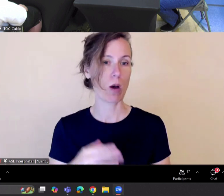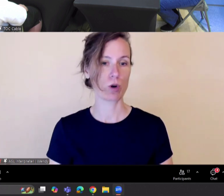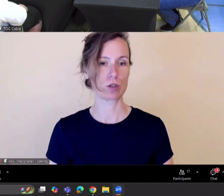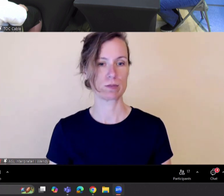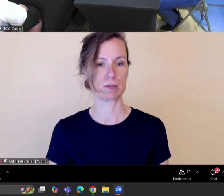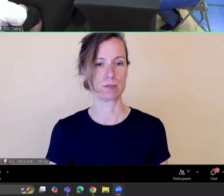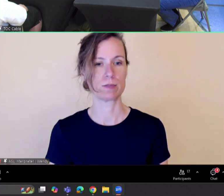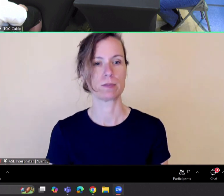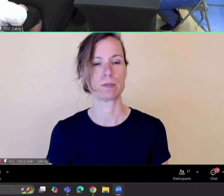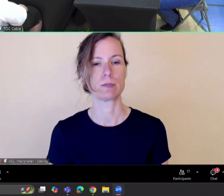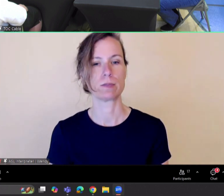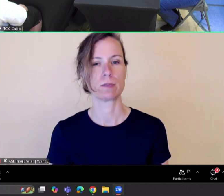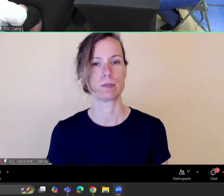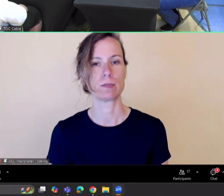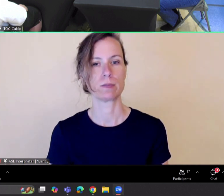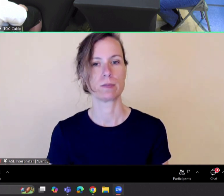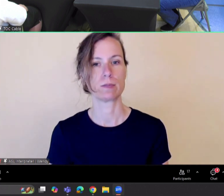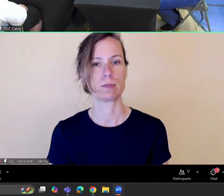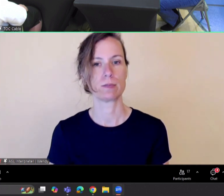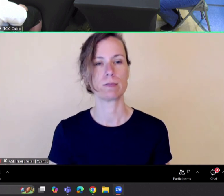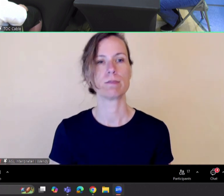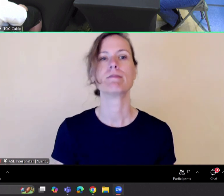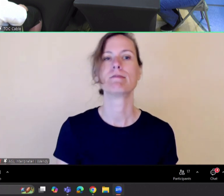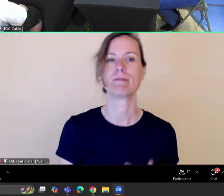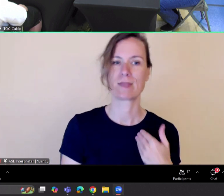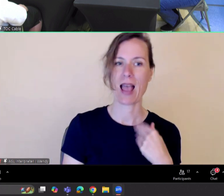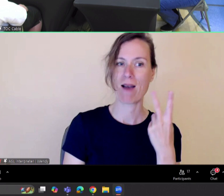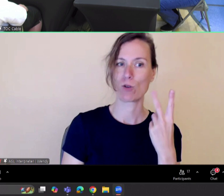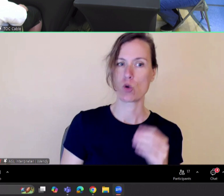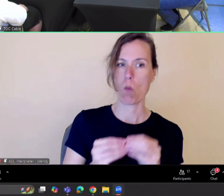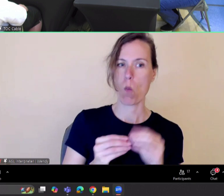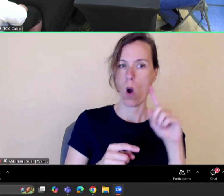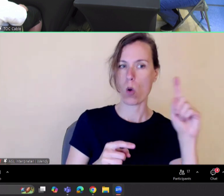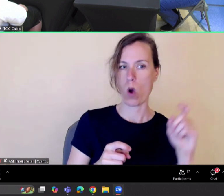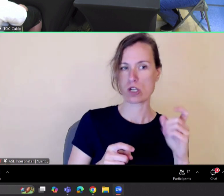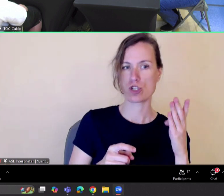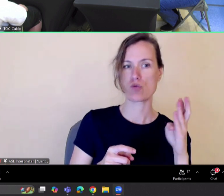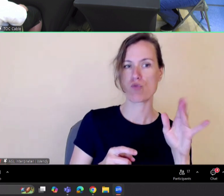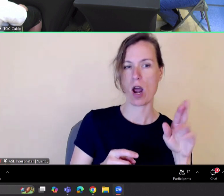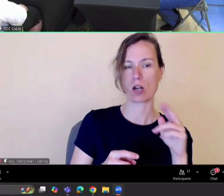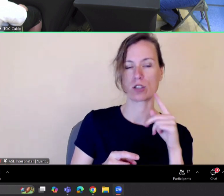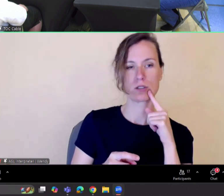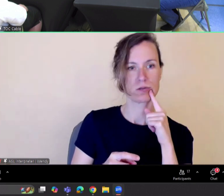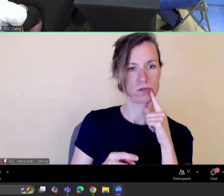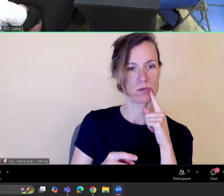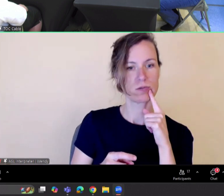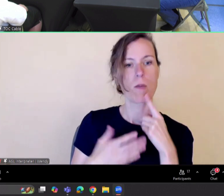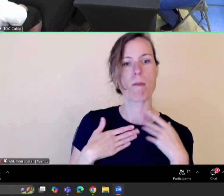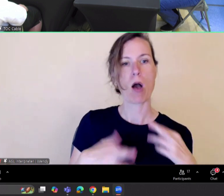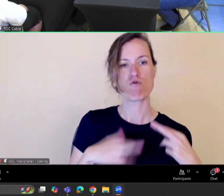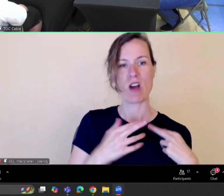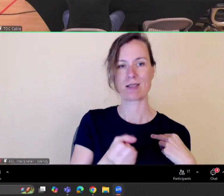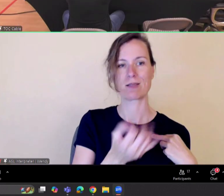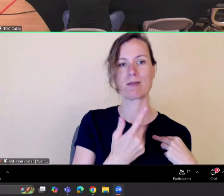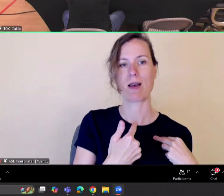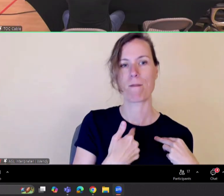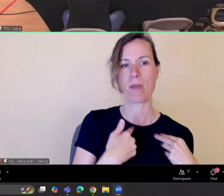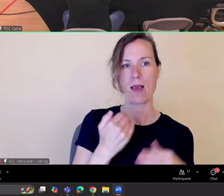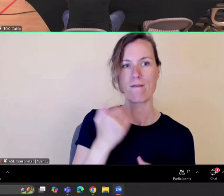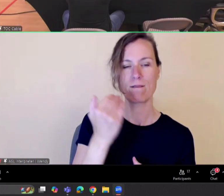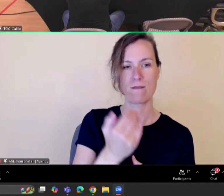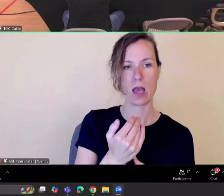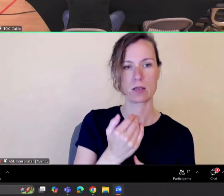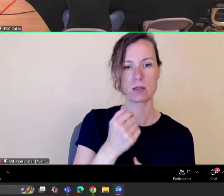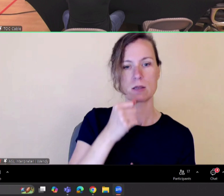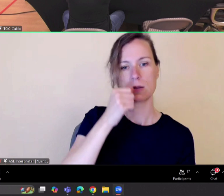Okay. I have 2 more questions, and I apologize, but my resident did send these well in advance, and I understand were sent to the company